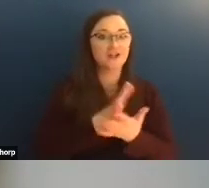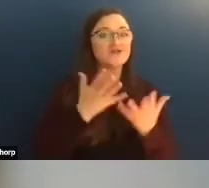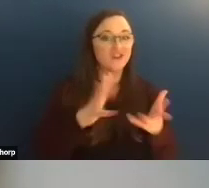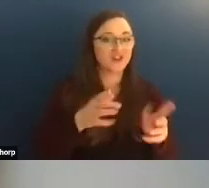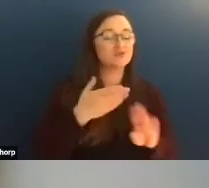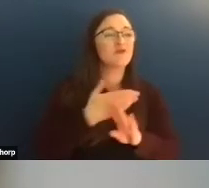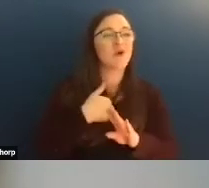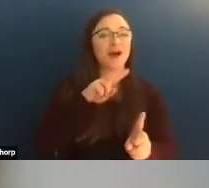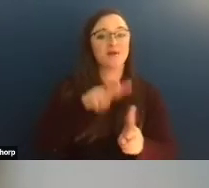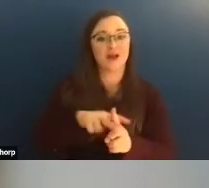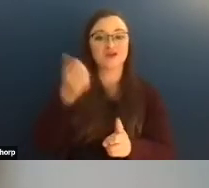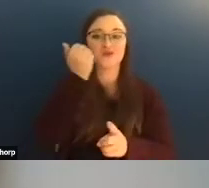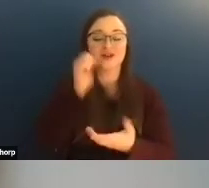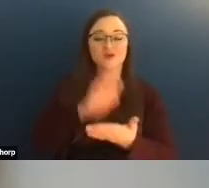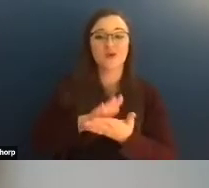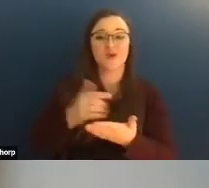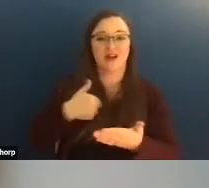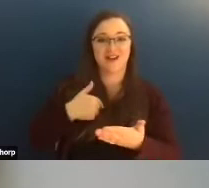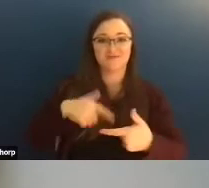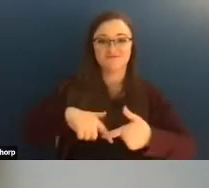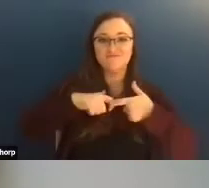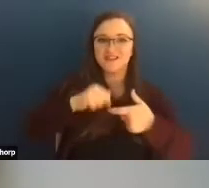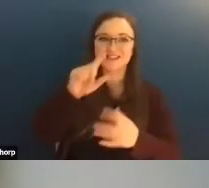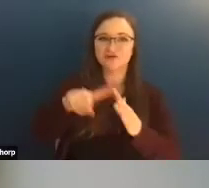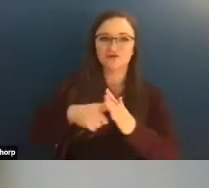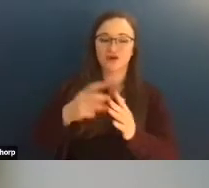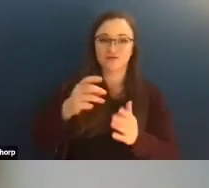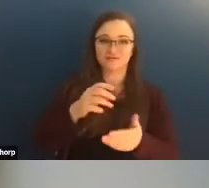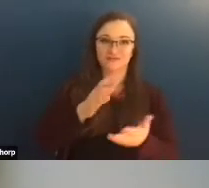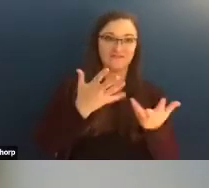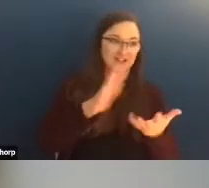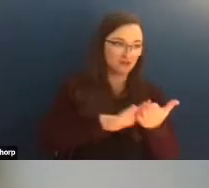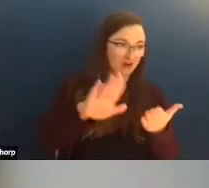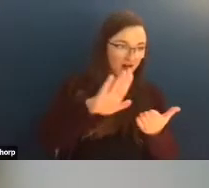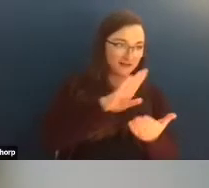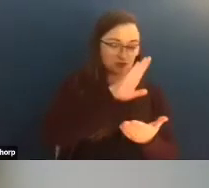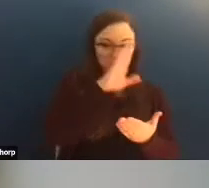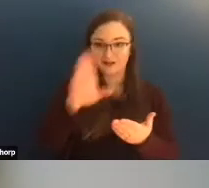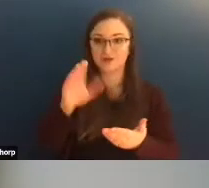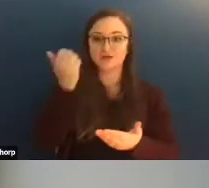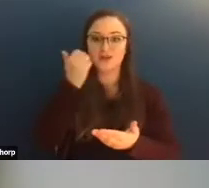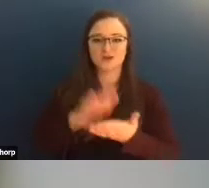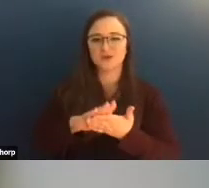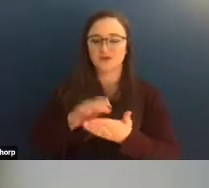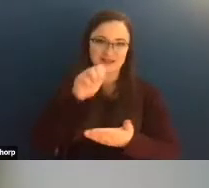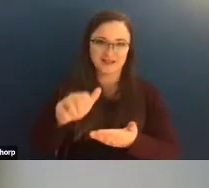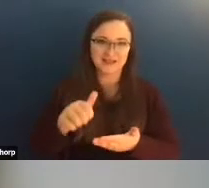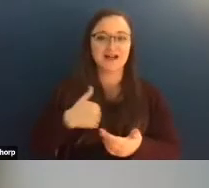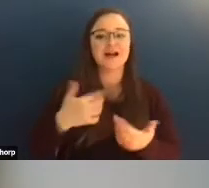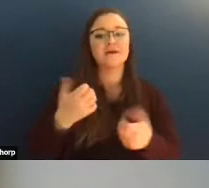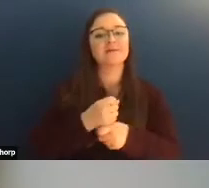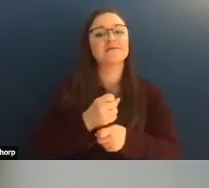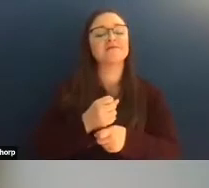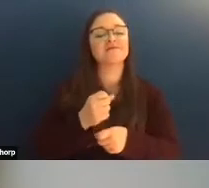to dental school, so I didn't start right away. And I had to make sure I participated in